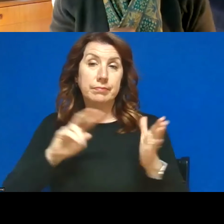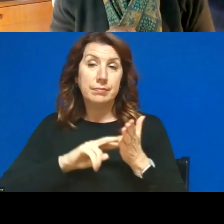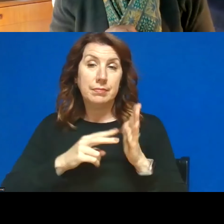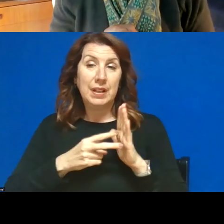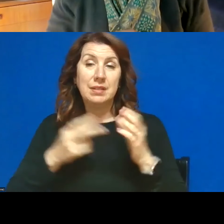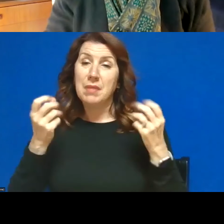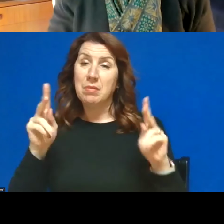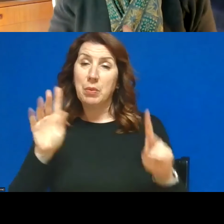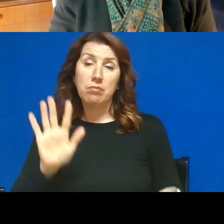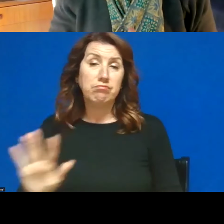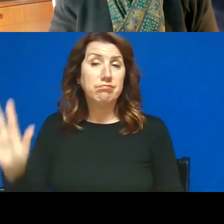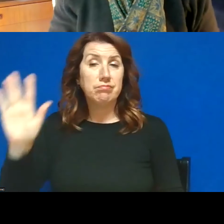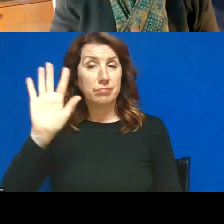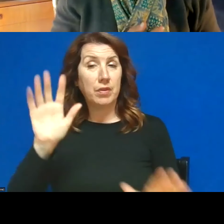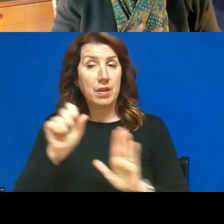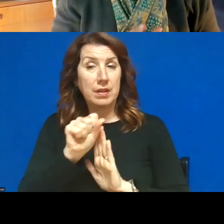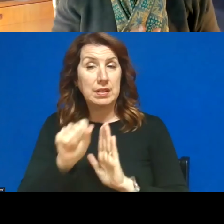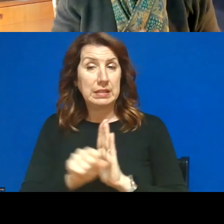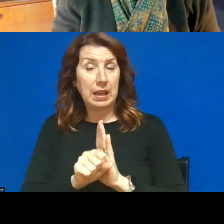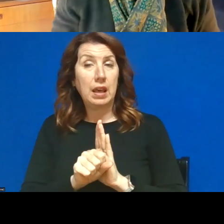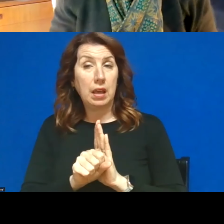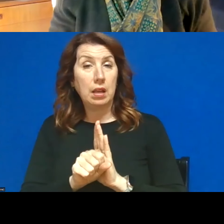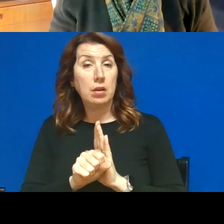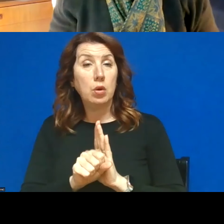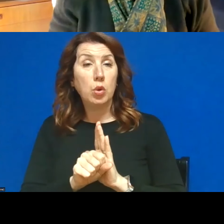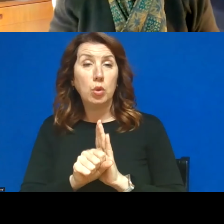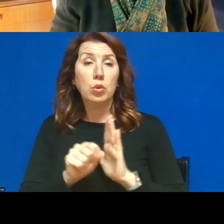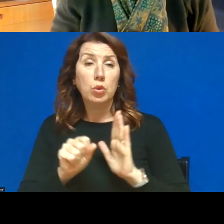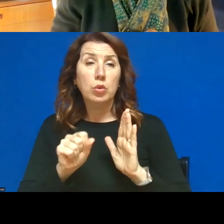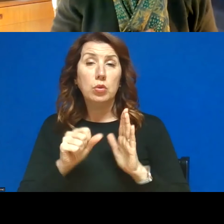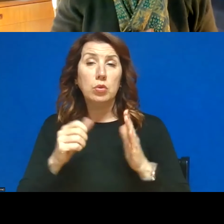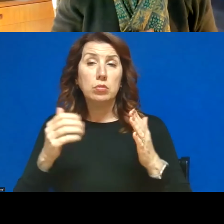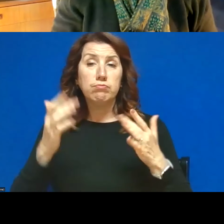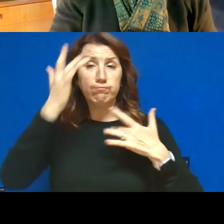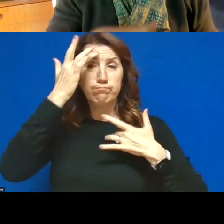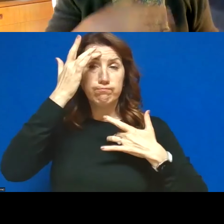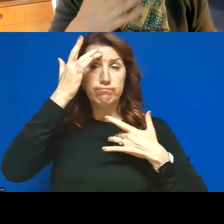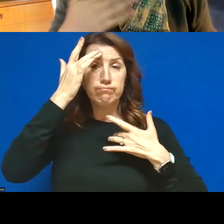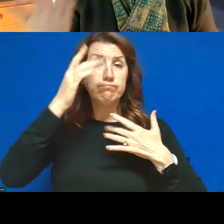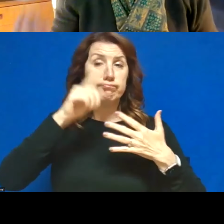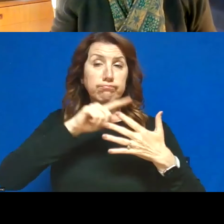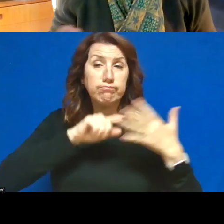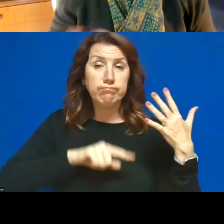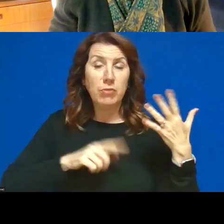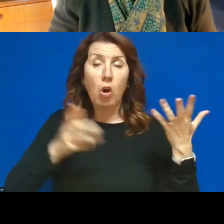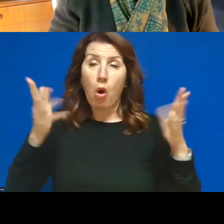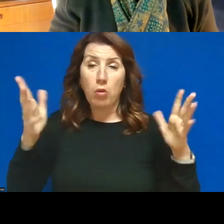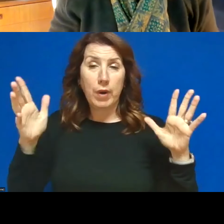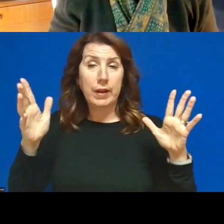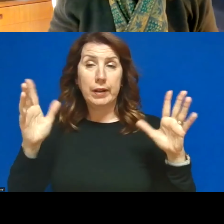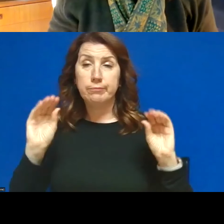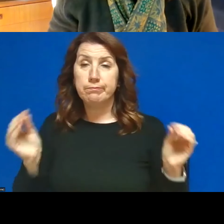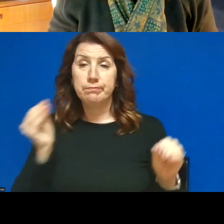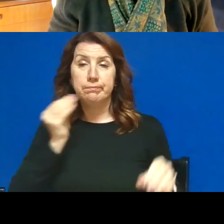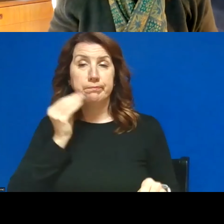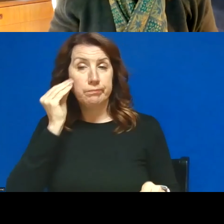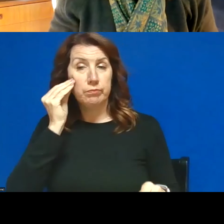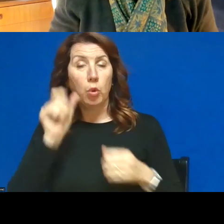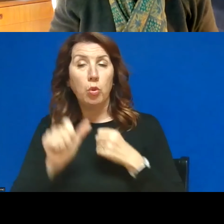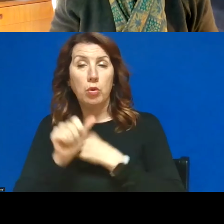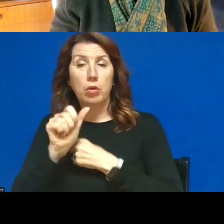across California who have these conditions are experiencing homelessness or risk of homelessness,